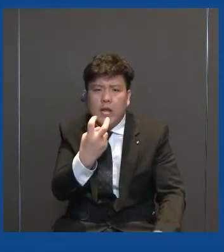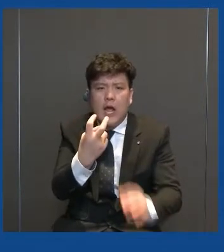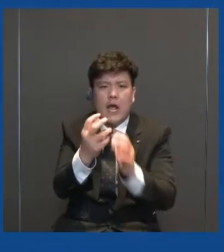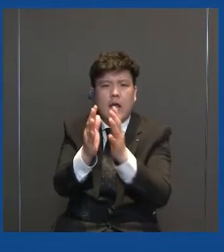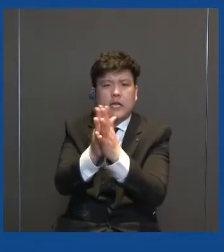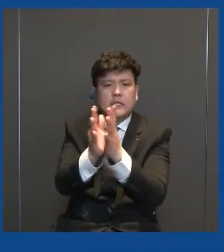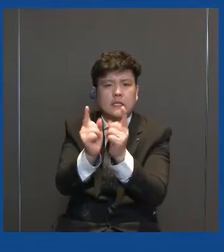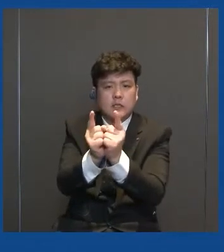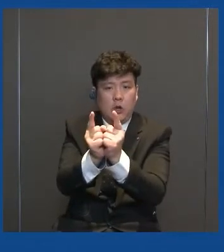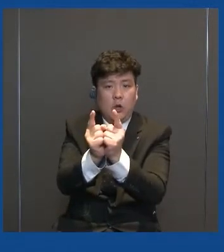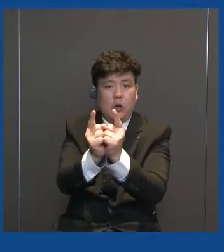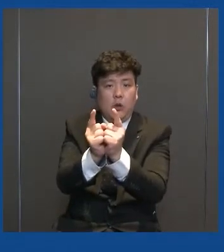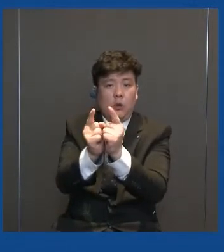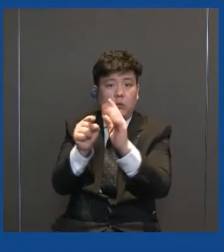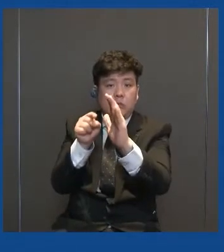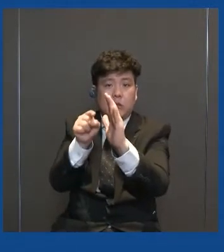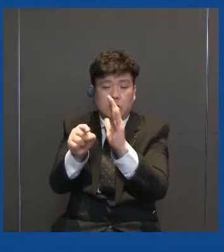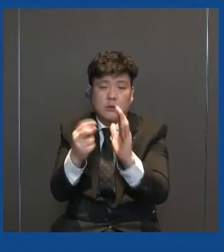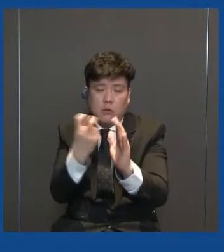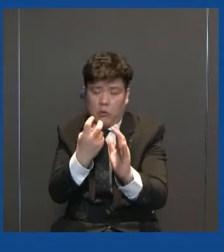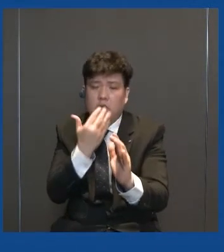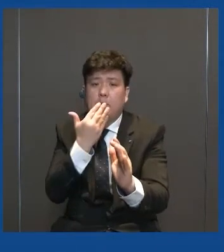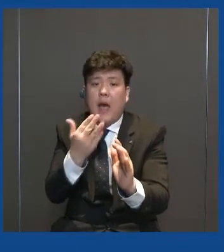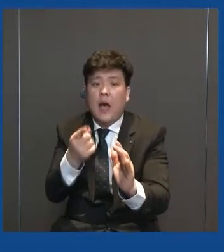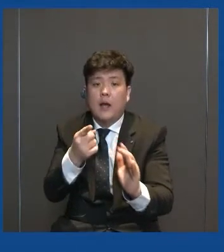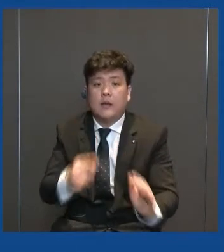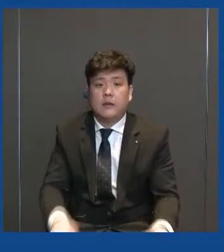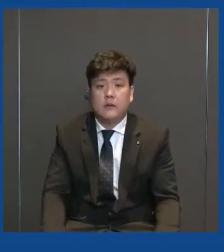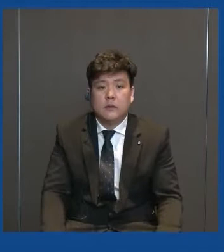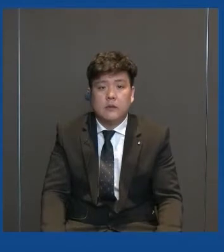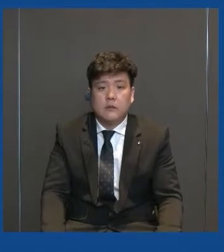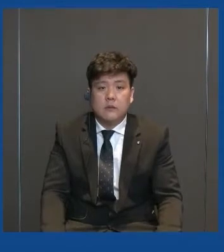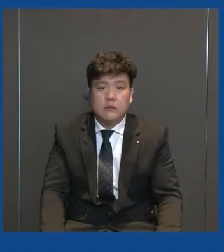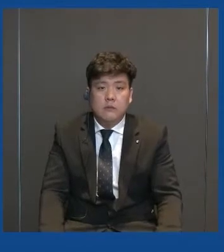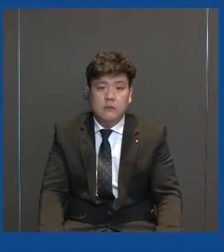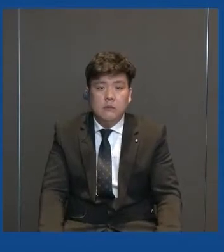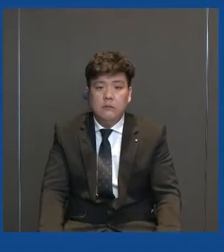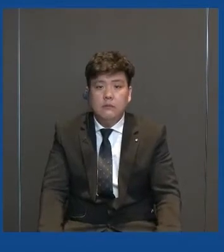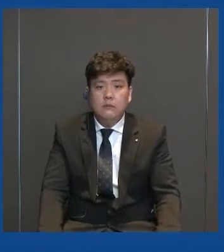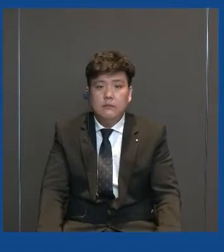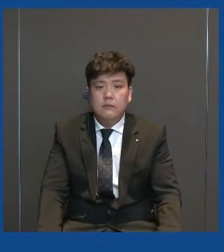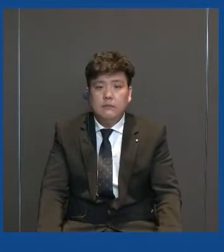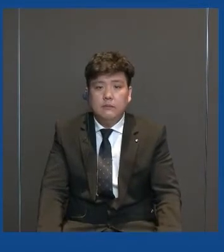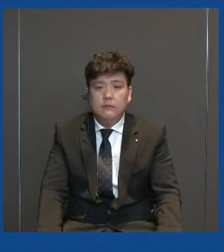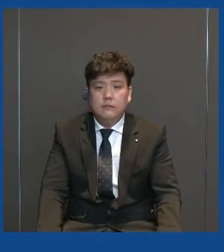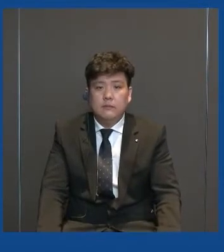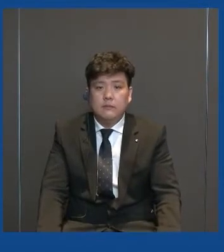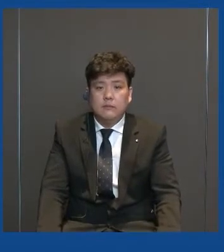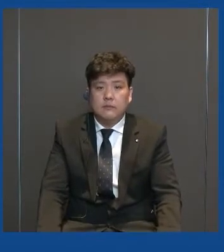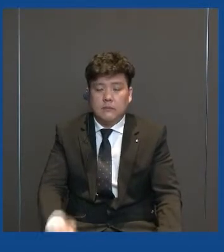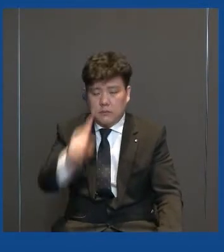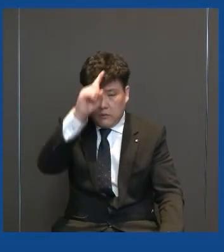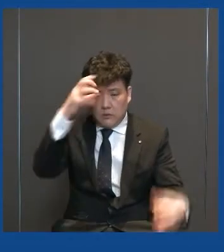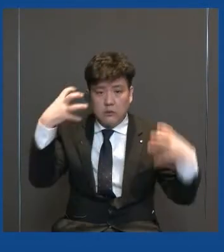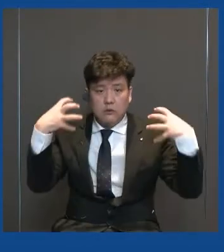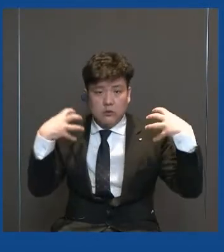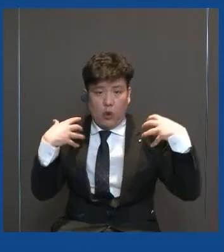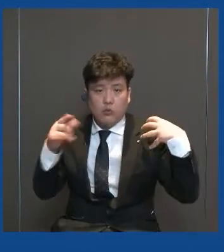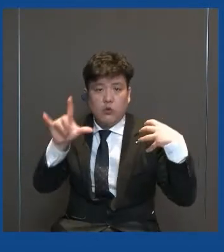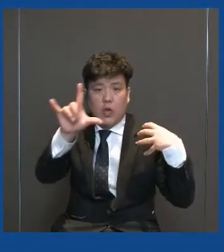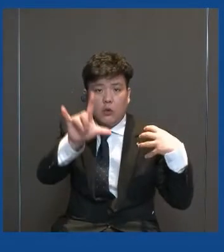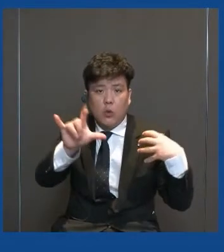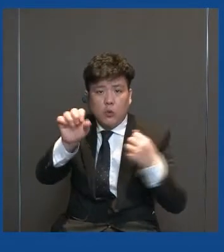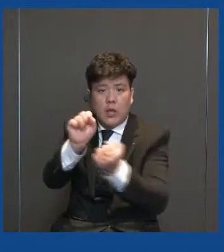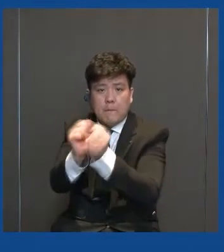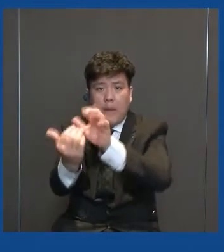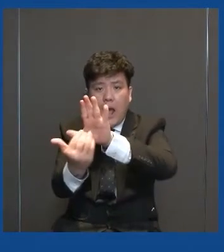in relation to the government's responses to COVID-19, like in many other countries, Denmark